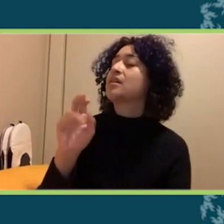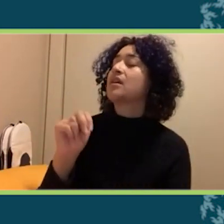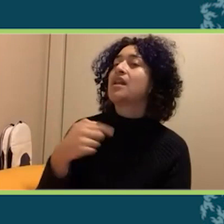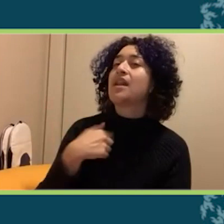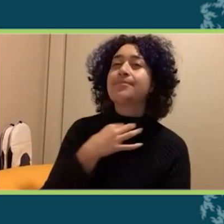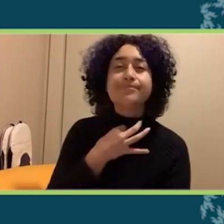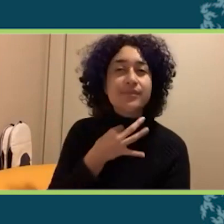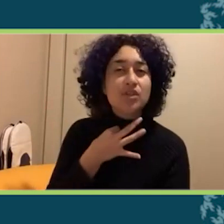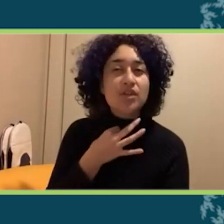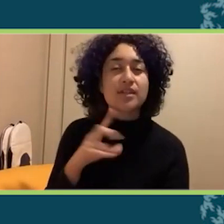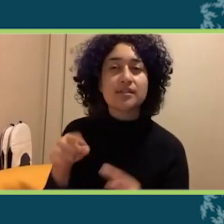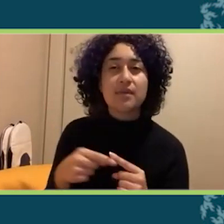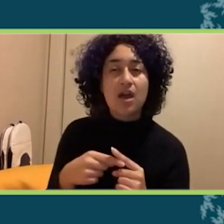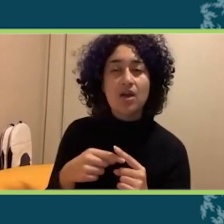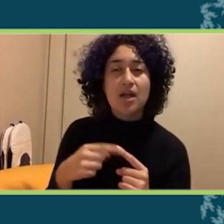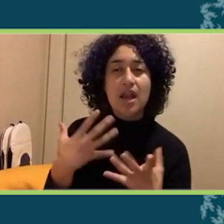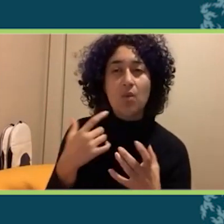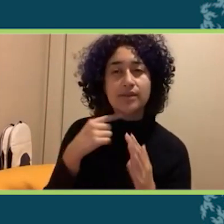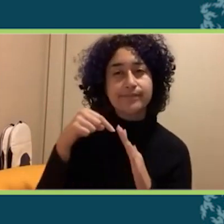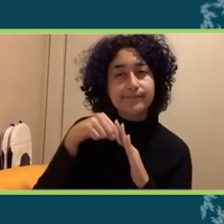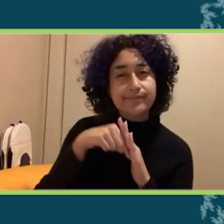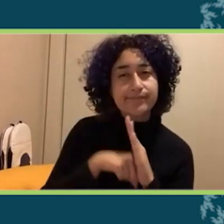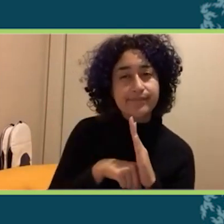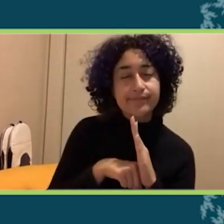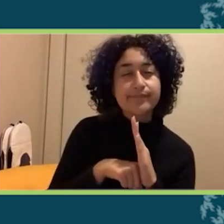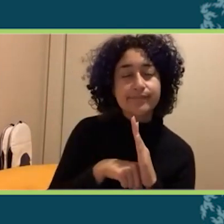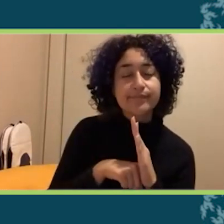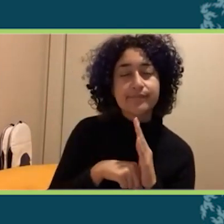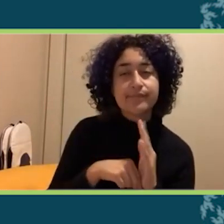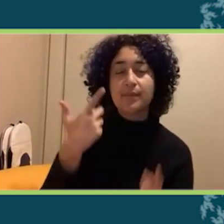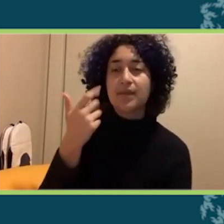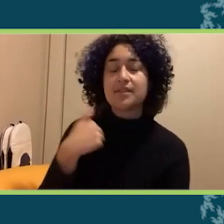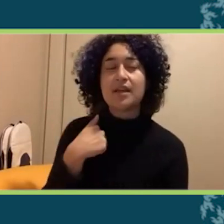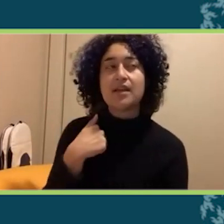of dig a little deeper into it, because